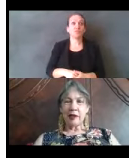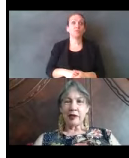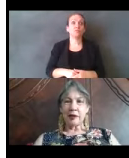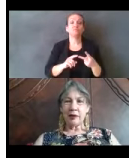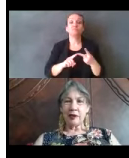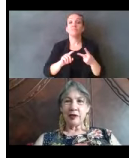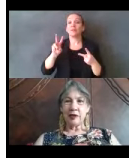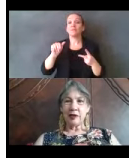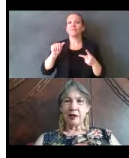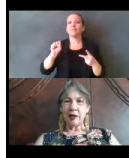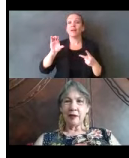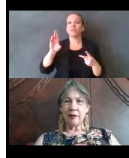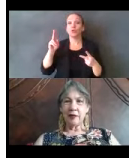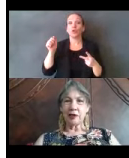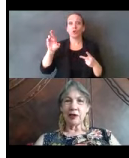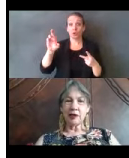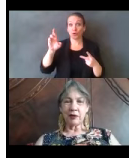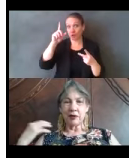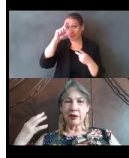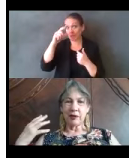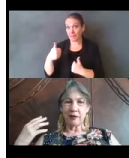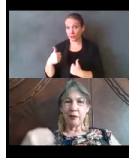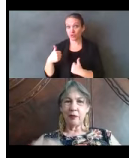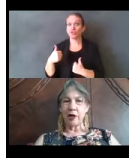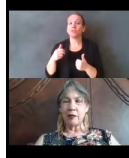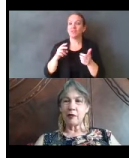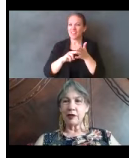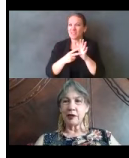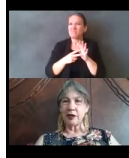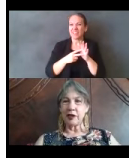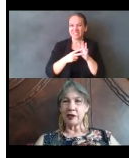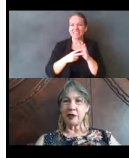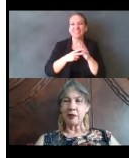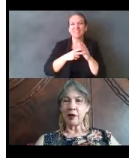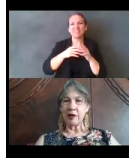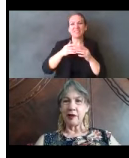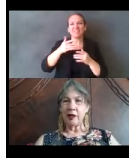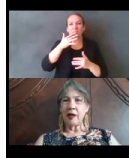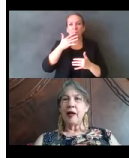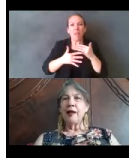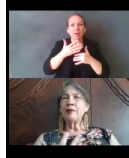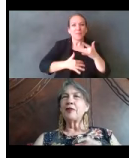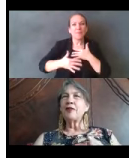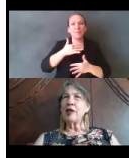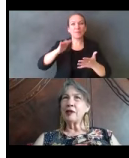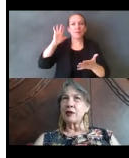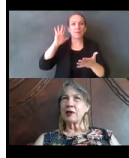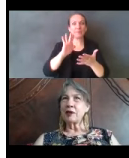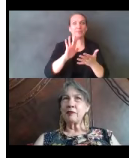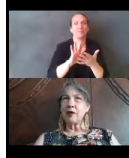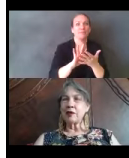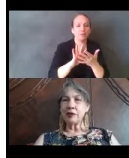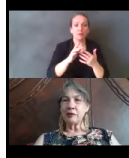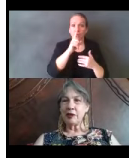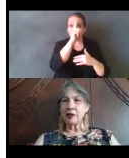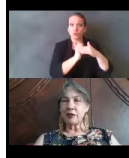Vascular dementia, which is a result of compromised circulation to your brain, can be from mini strokes. It